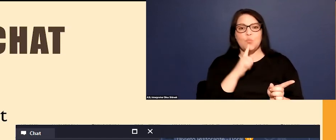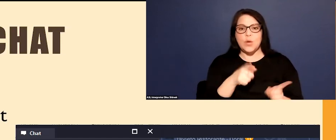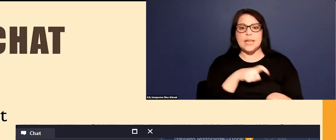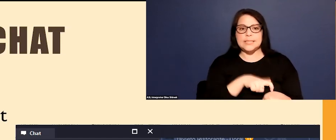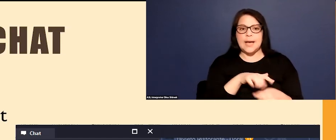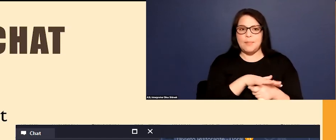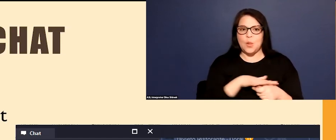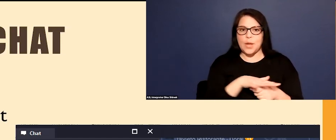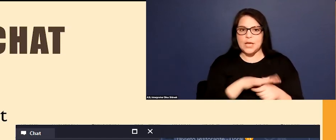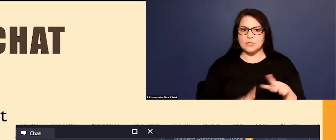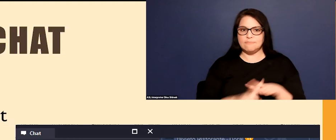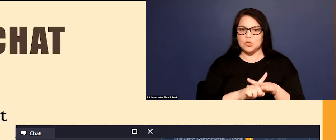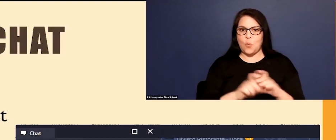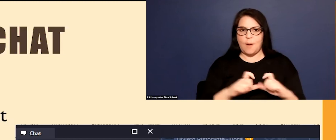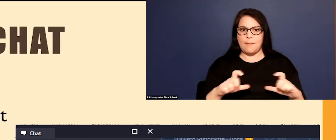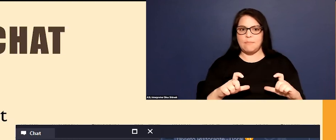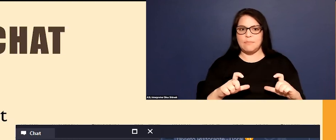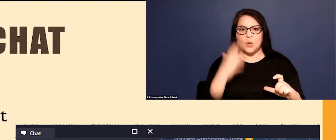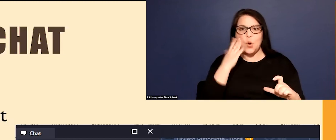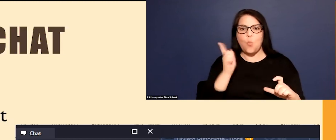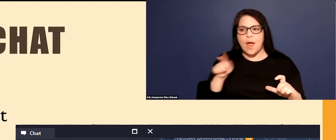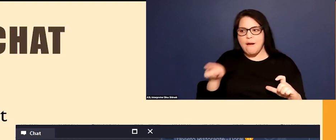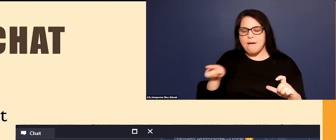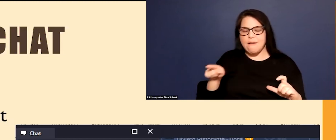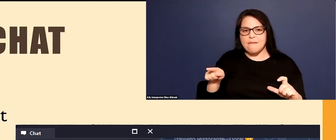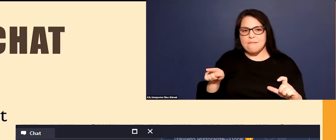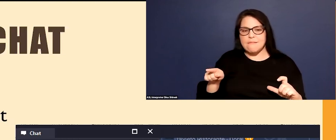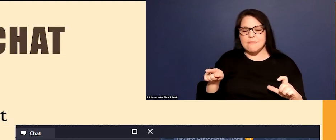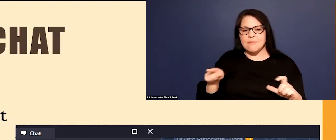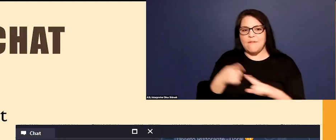location on the caller or texter's device.